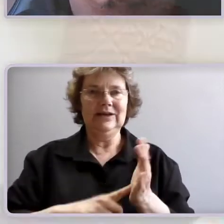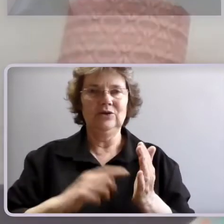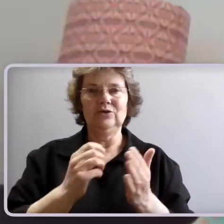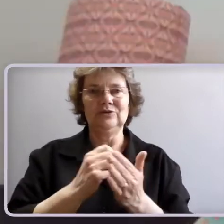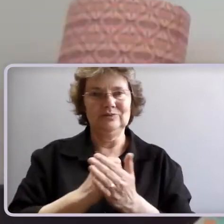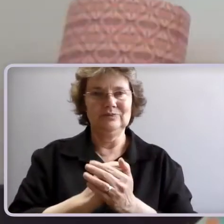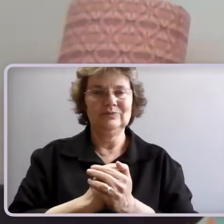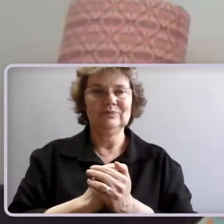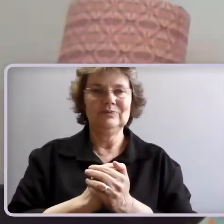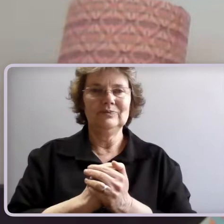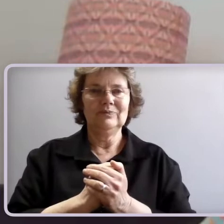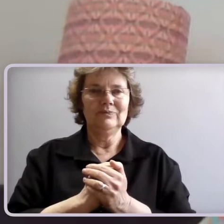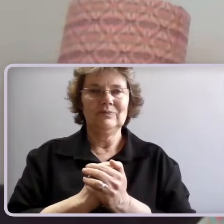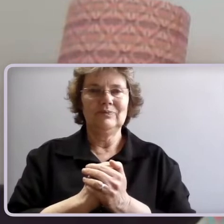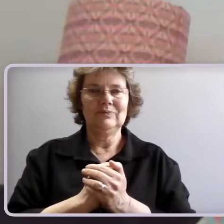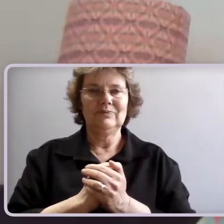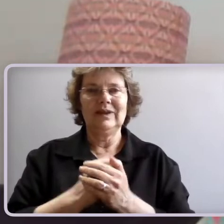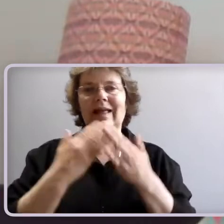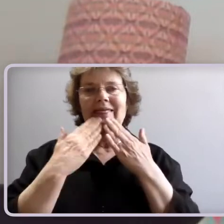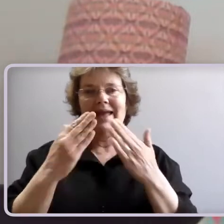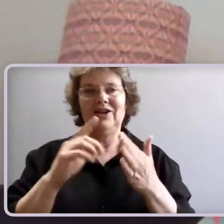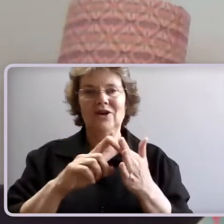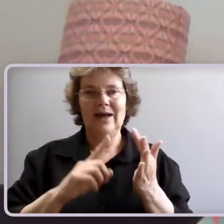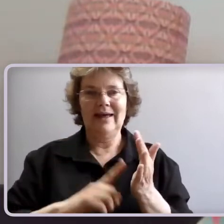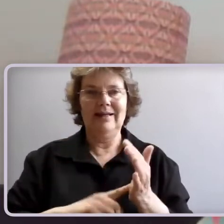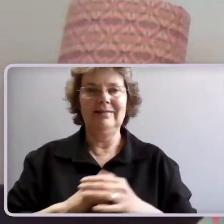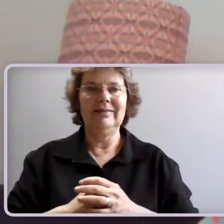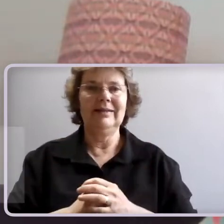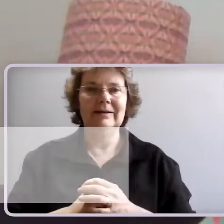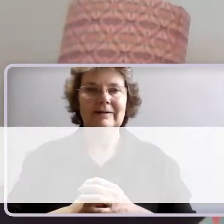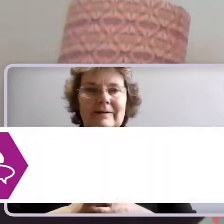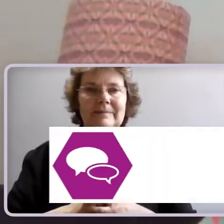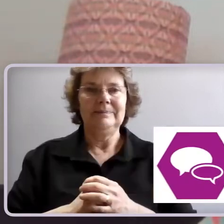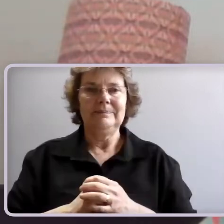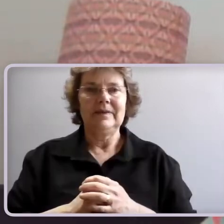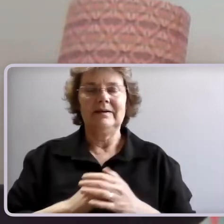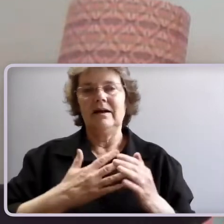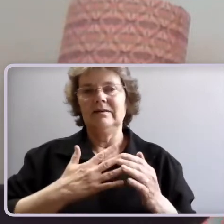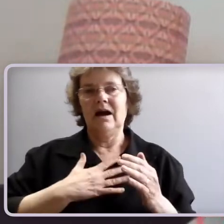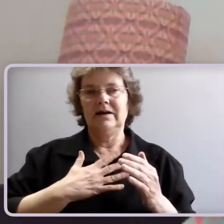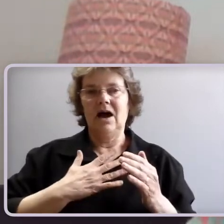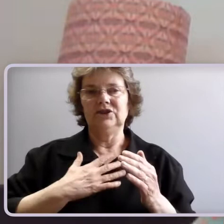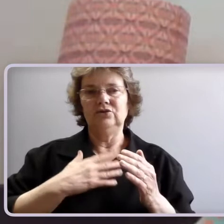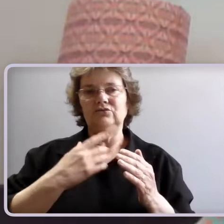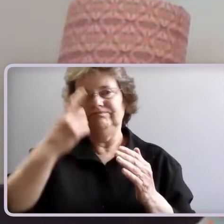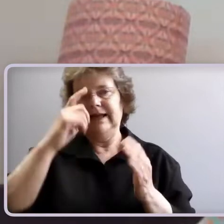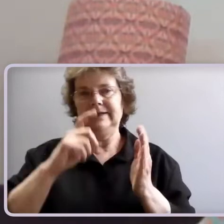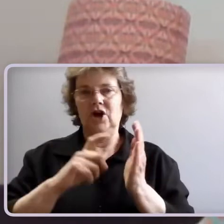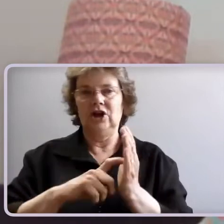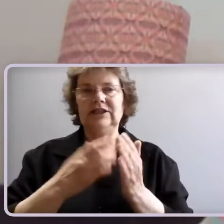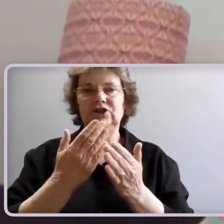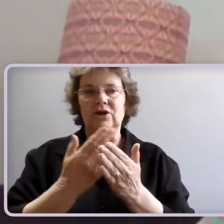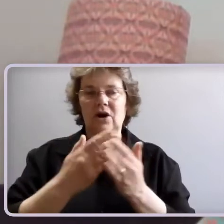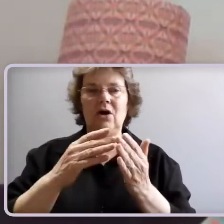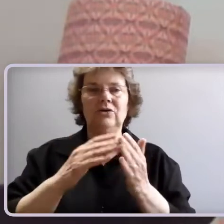I think, thanks, Elle. And also I'd like to acknowledge that I'm on the lands of the Boon Wurrung here in Melbourne today as well, where I live, work and